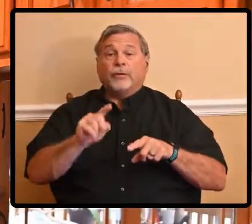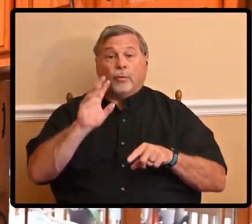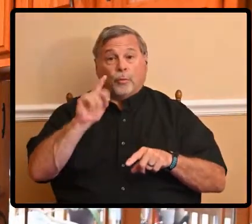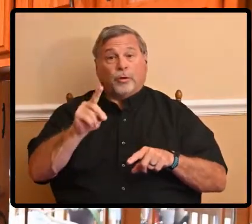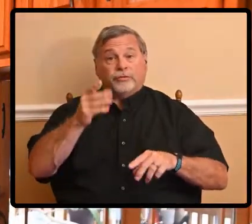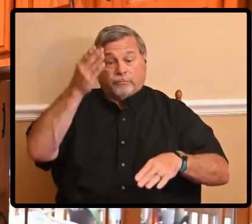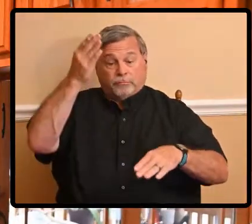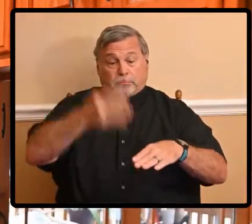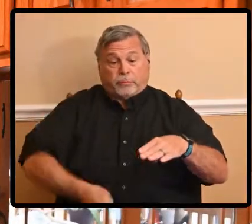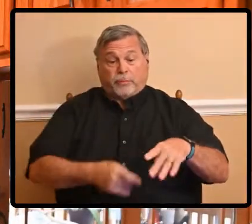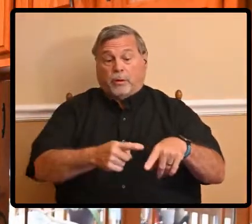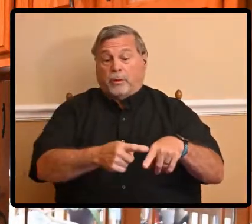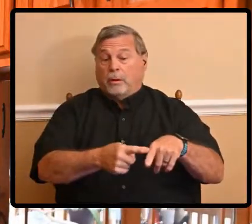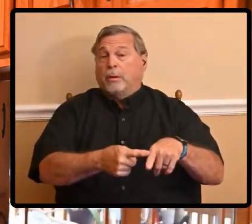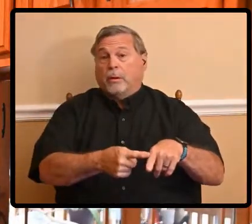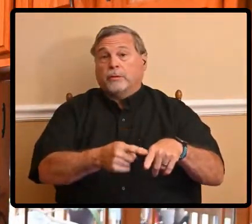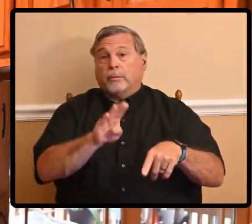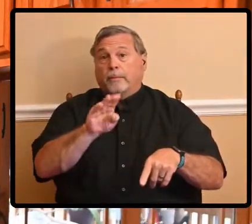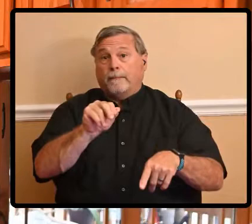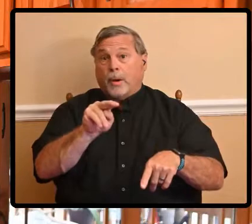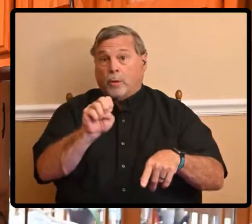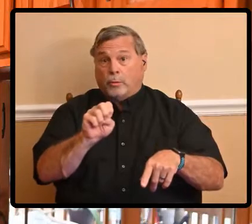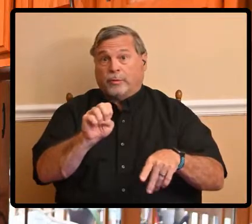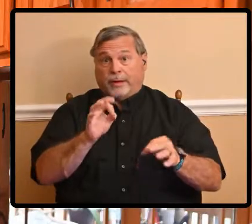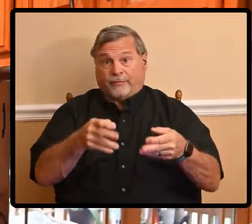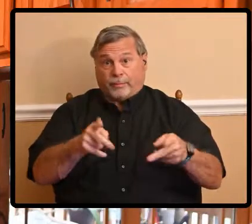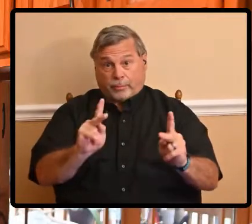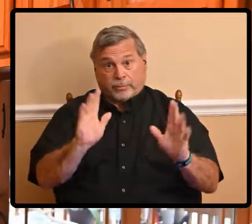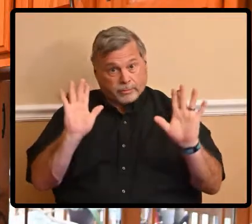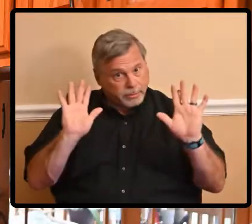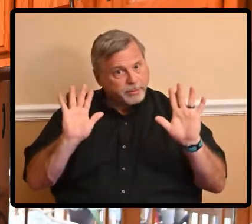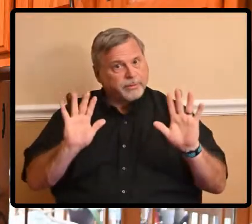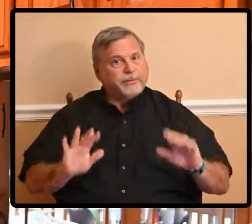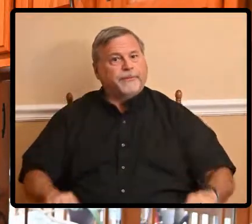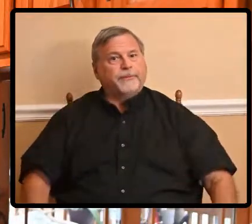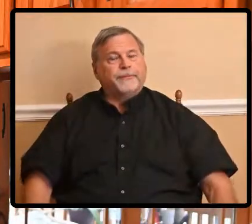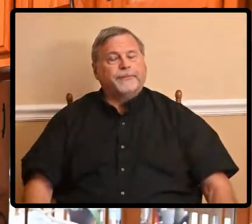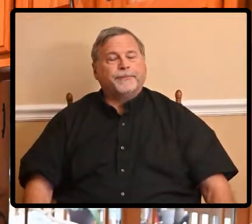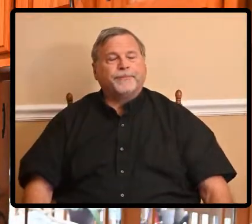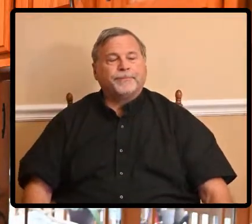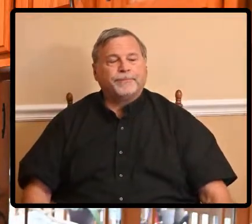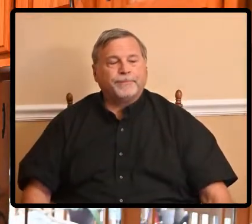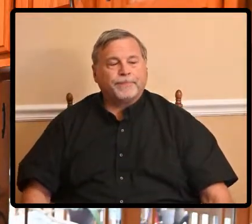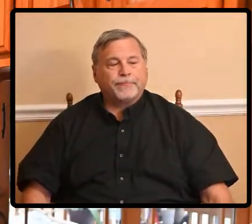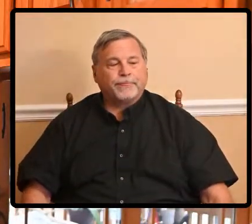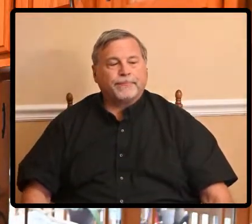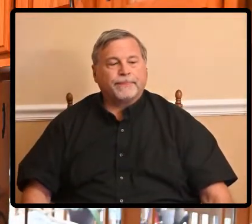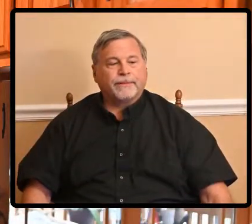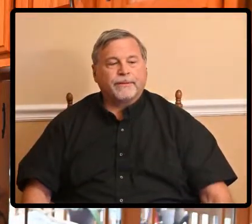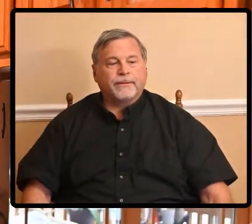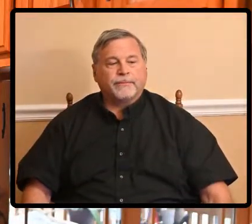would take me all the way to the bone if I allowed it.